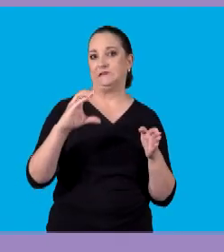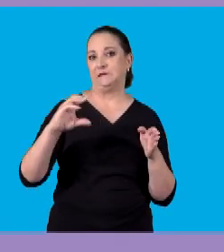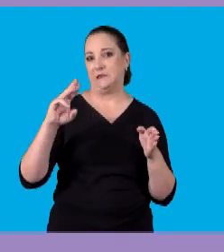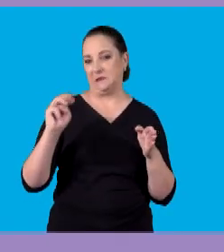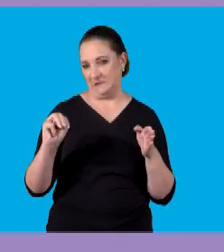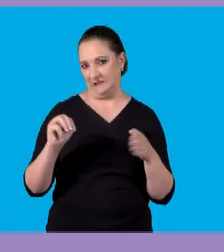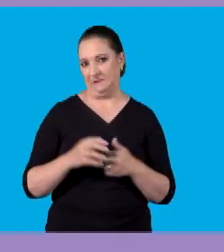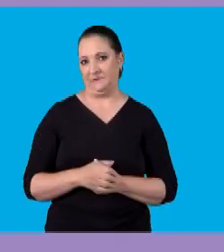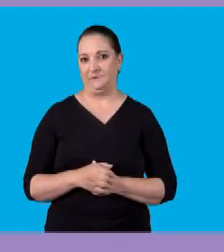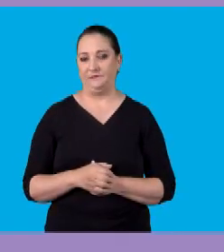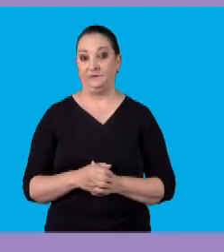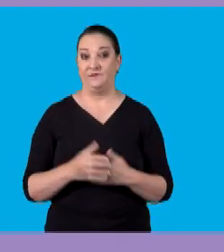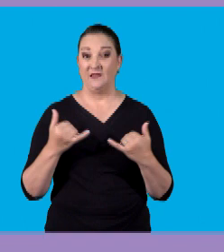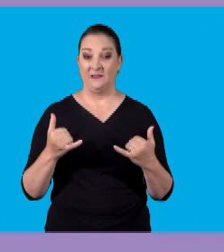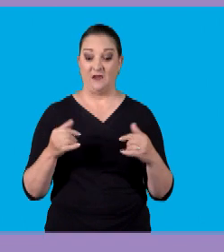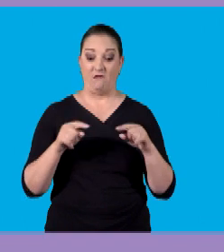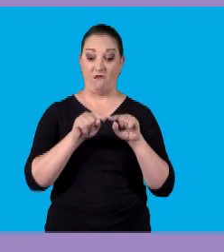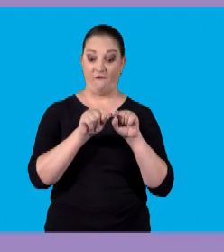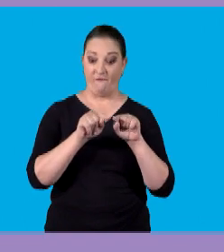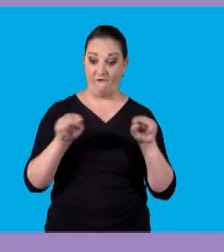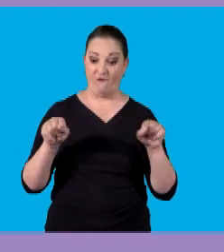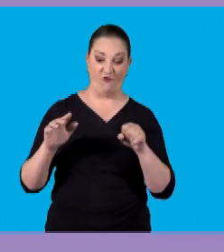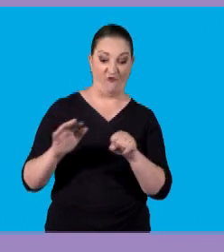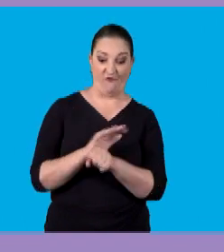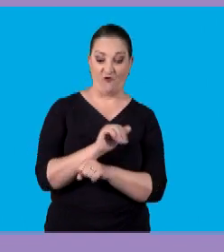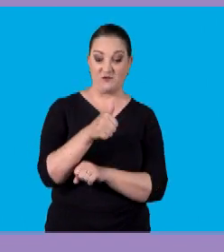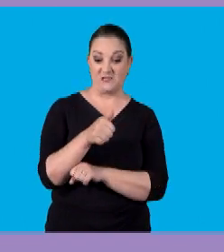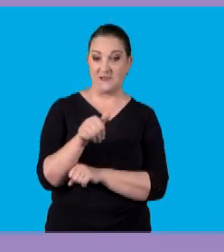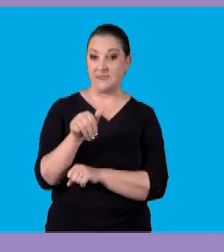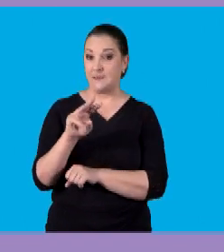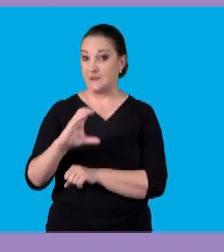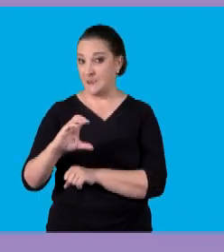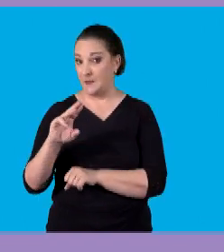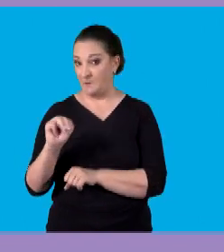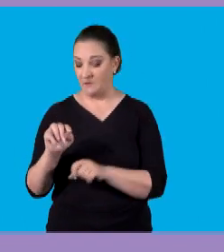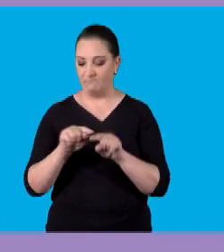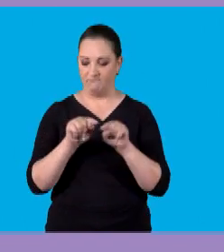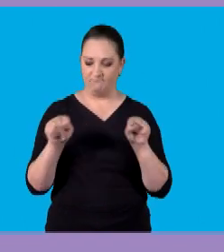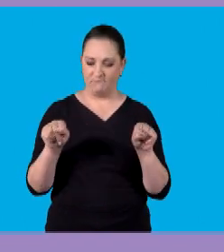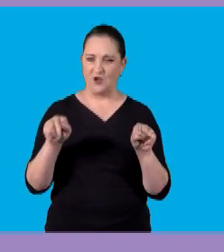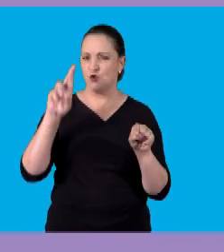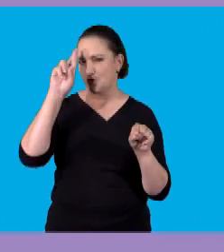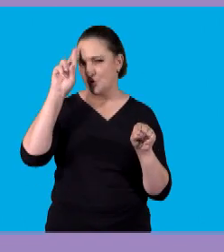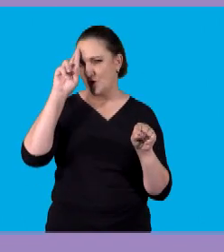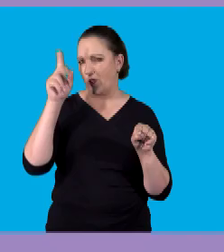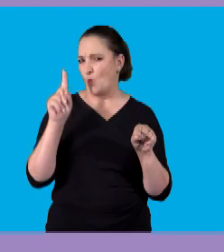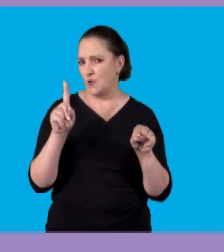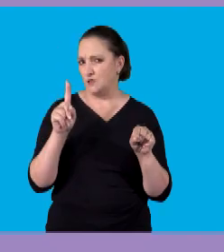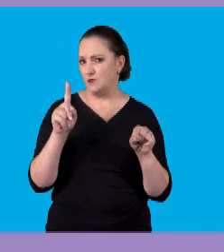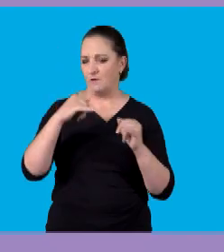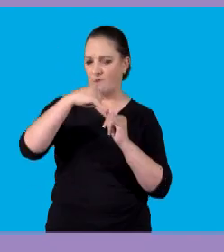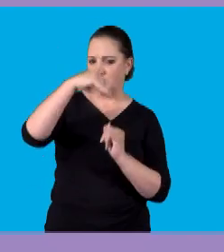6 centimeters. Now if that whole length is 6 centimeters, what do we remember about